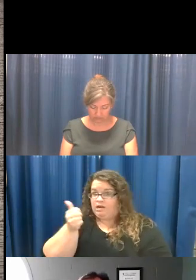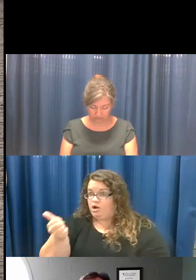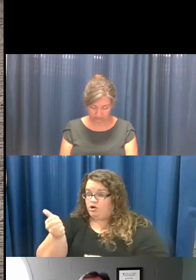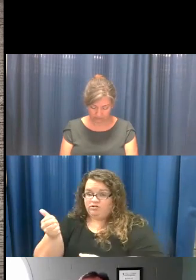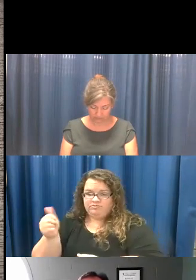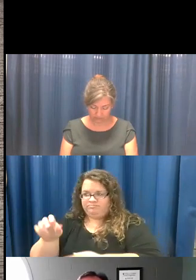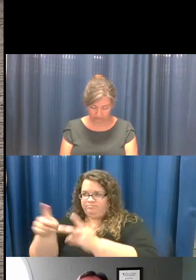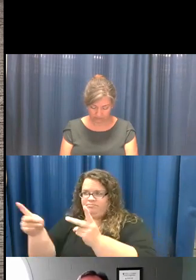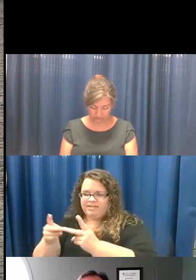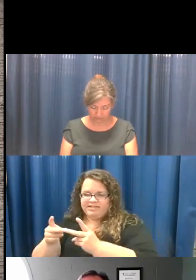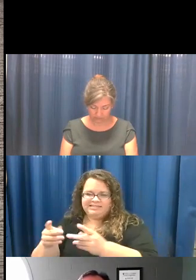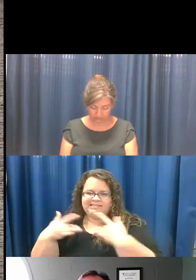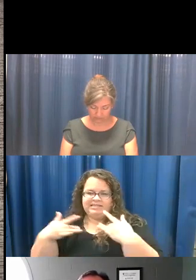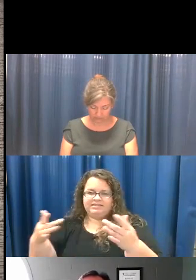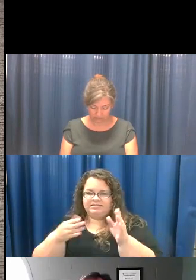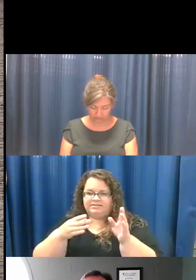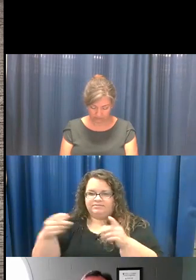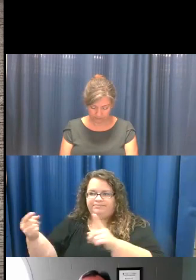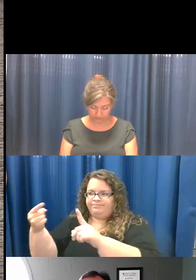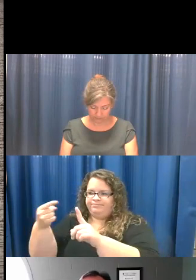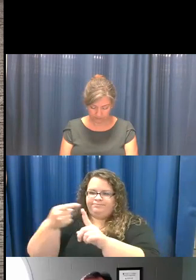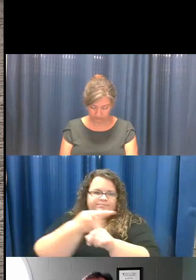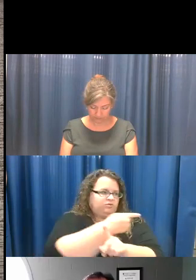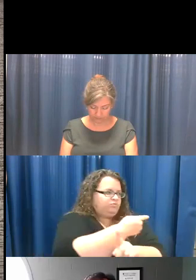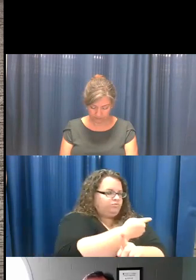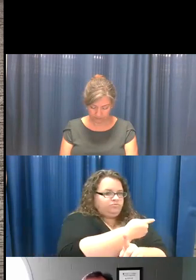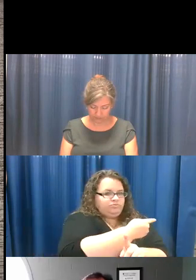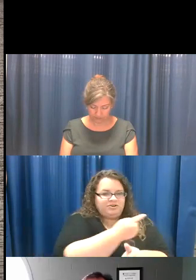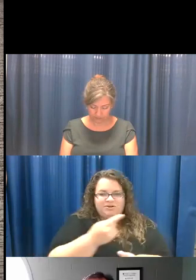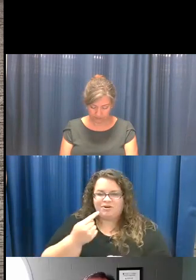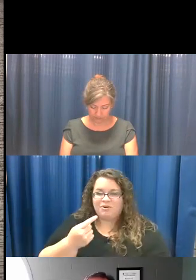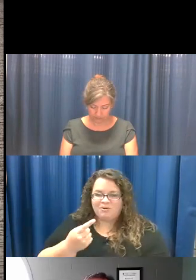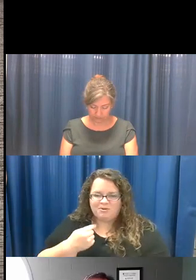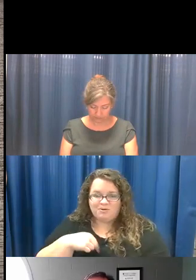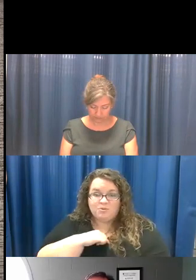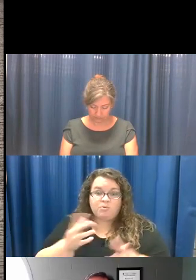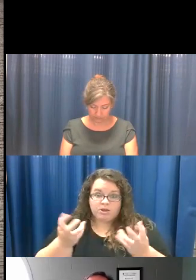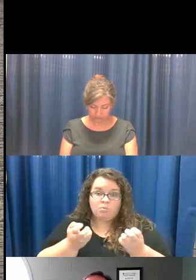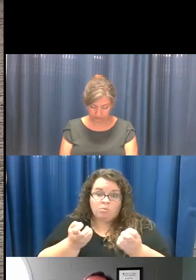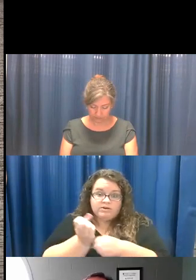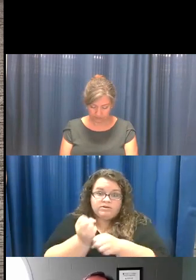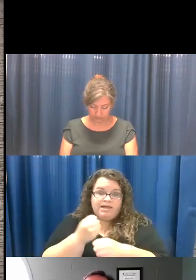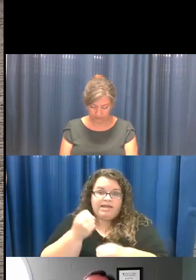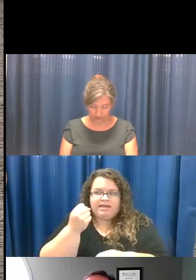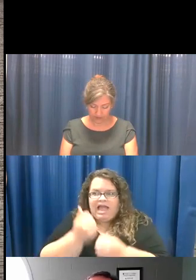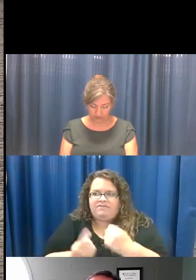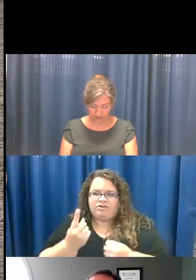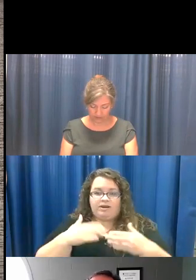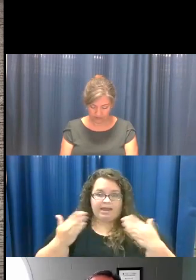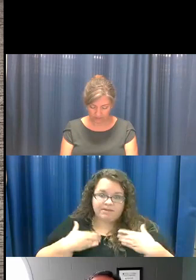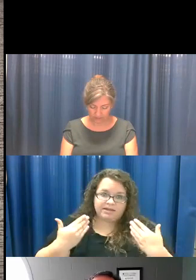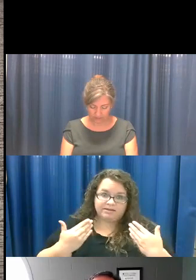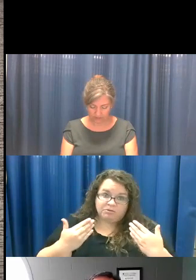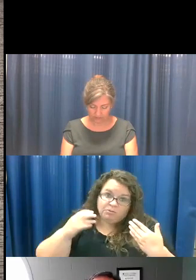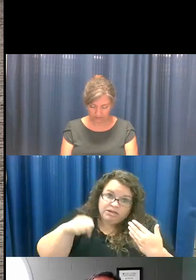goes astray, is that we want to make everyone happy, and we do want to make everyone happy. But often